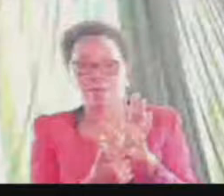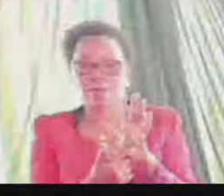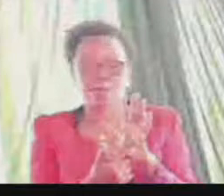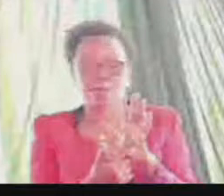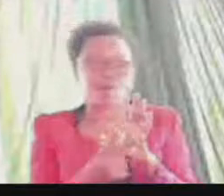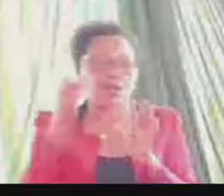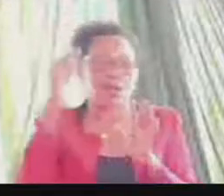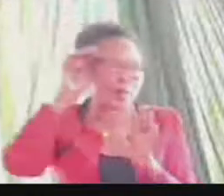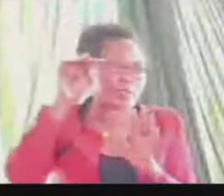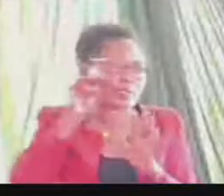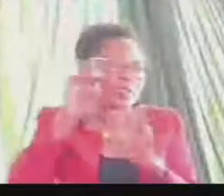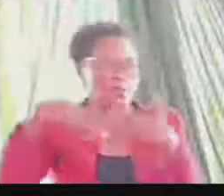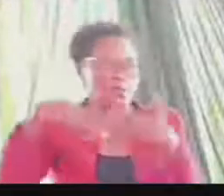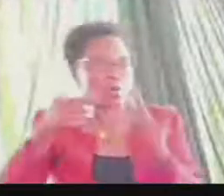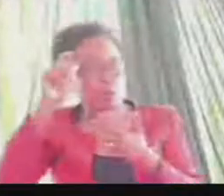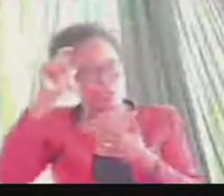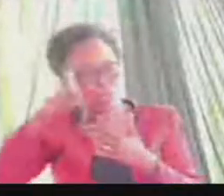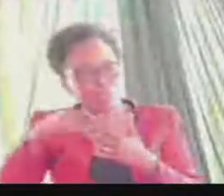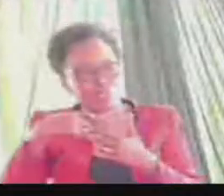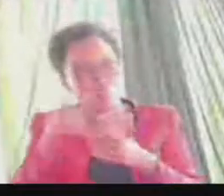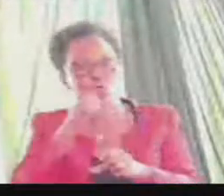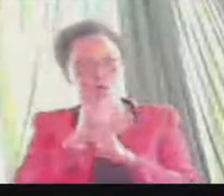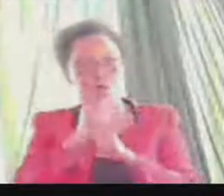performing below the average.